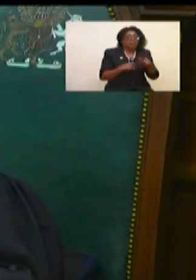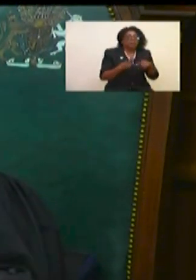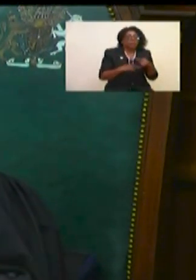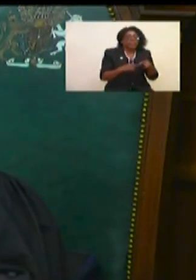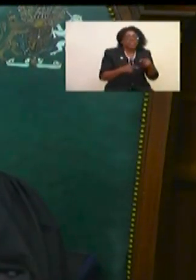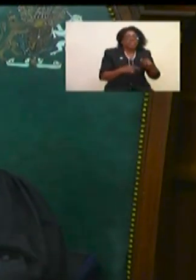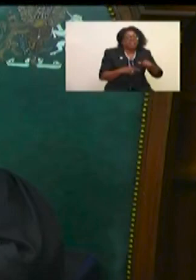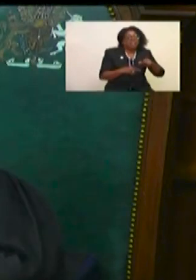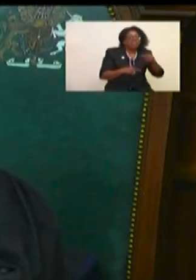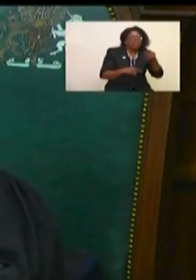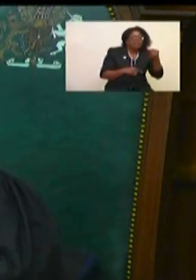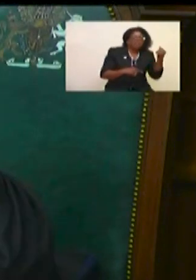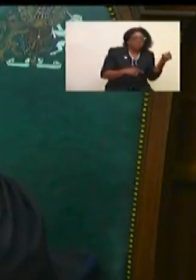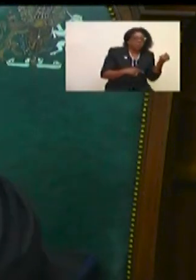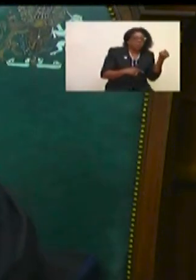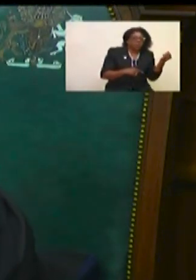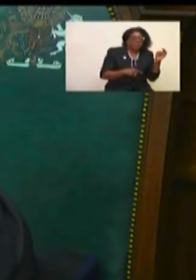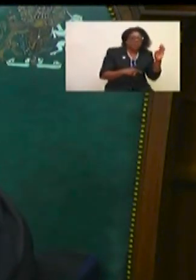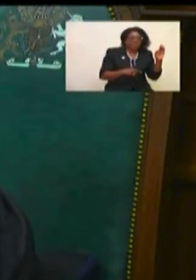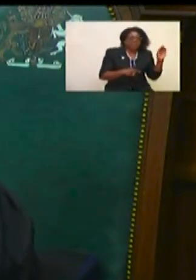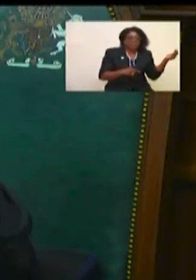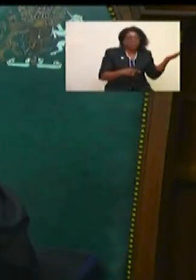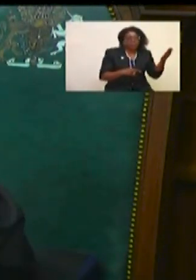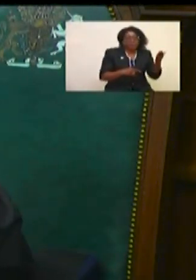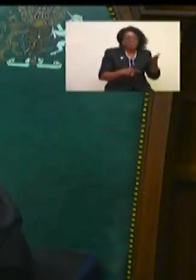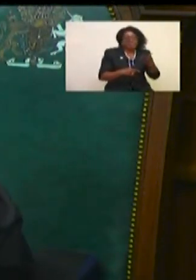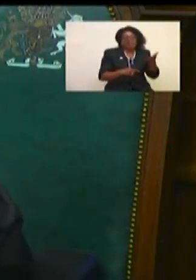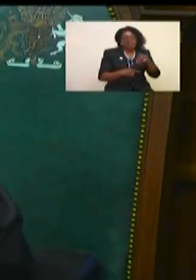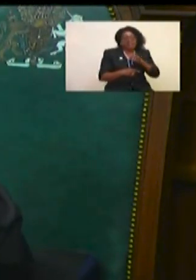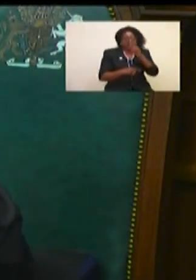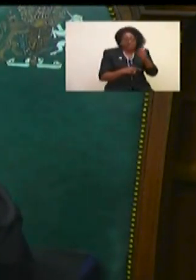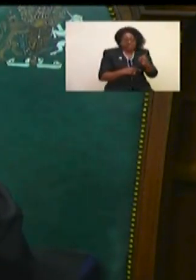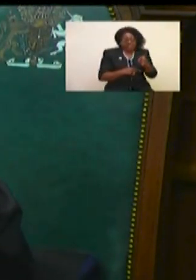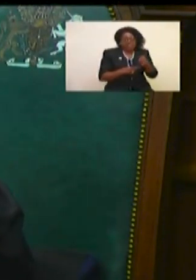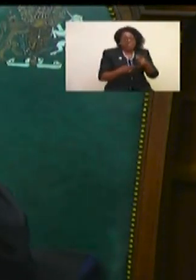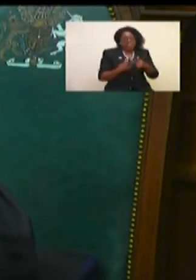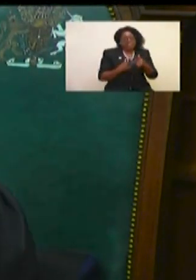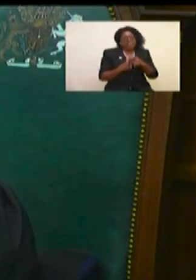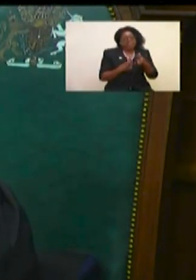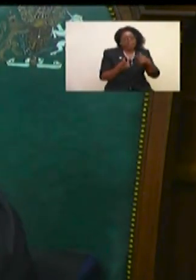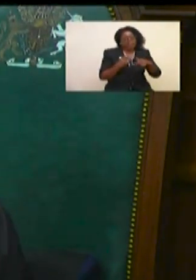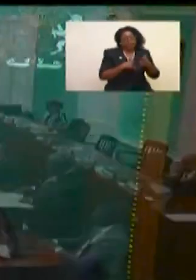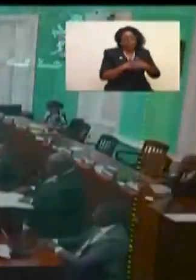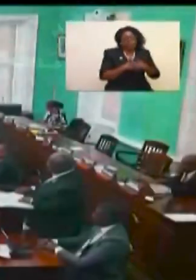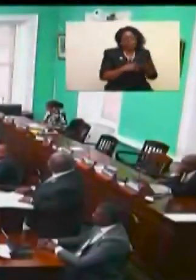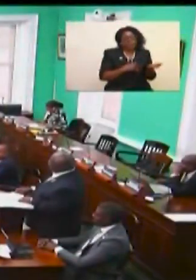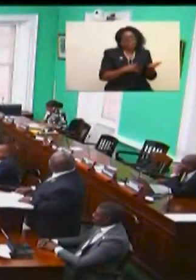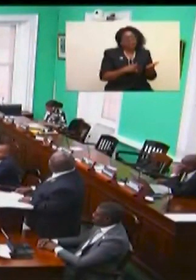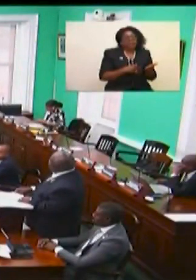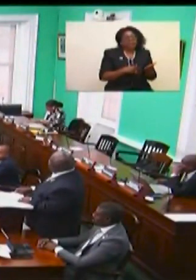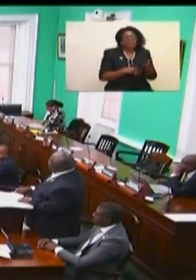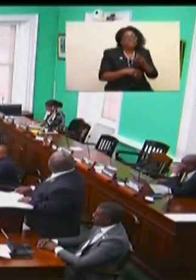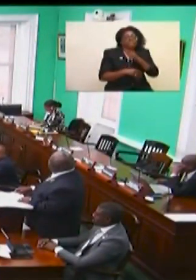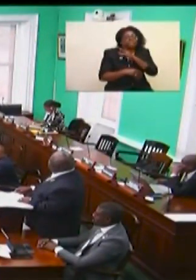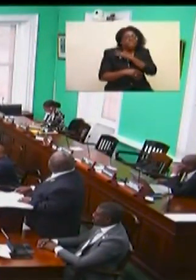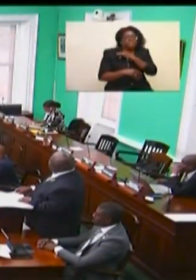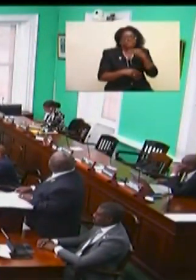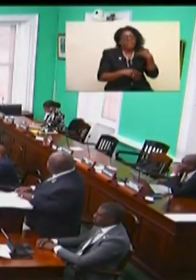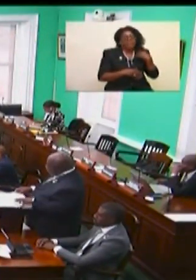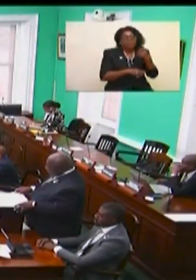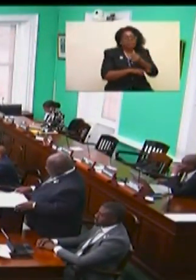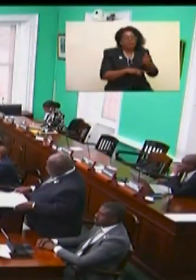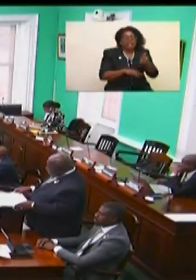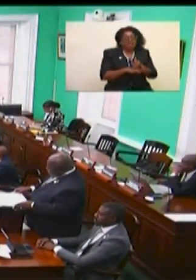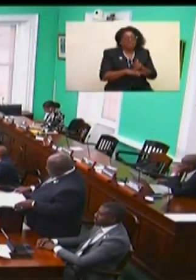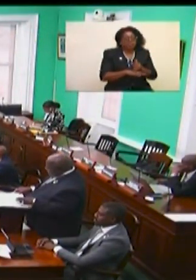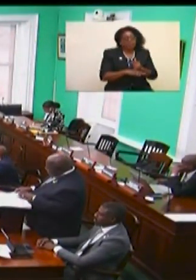have brought the facts, then we will revisit it. Member for St. Andrews, you may continue. No, I